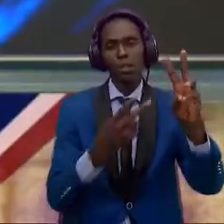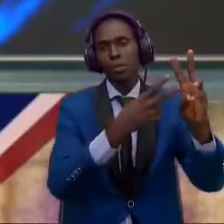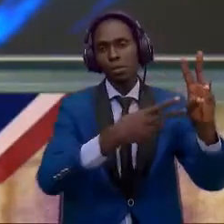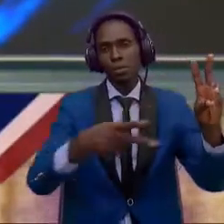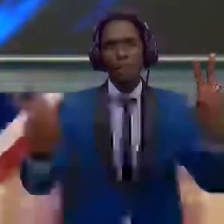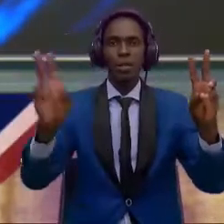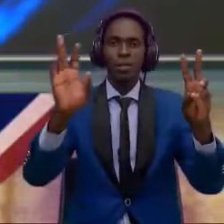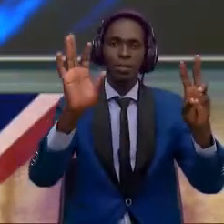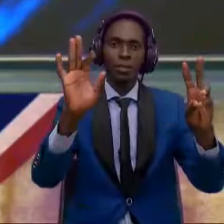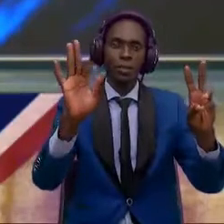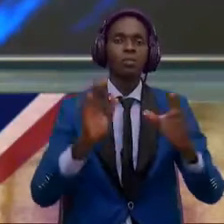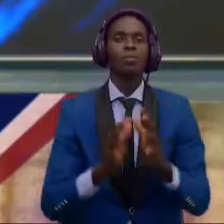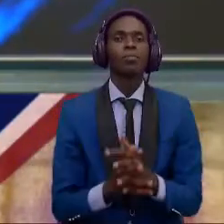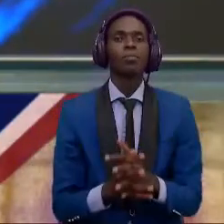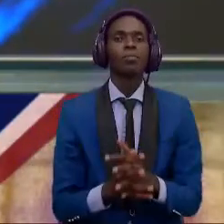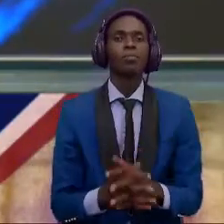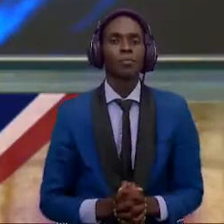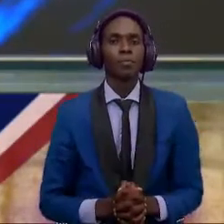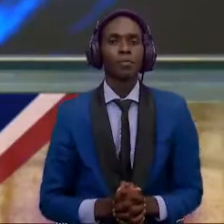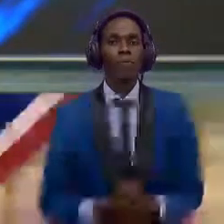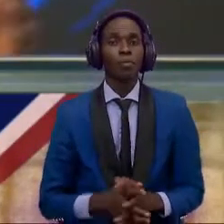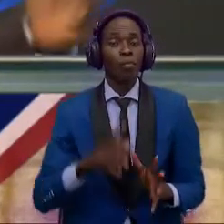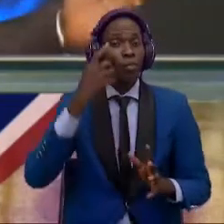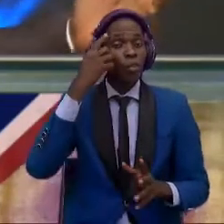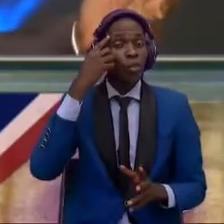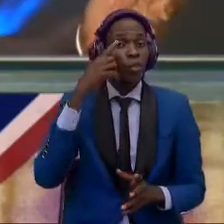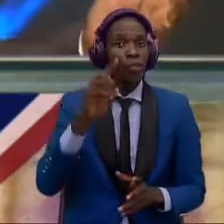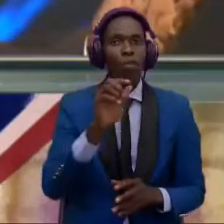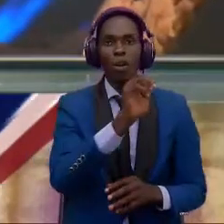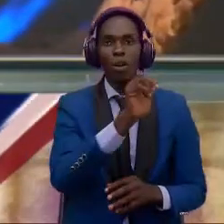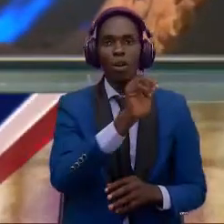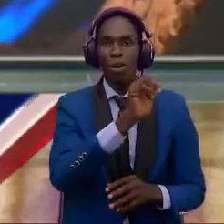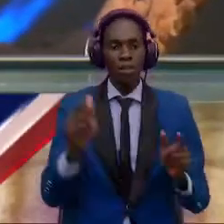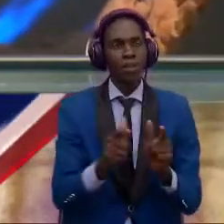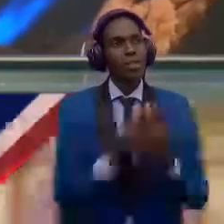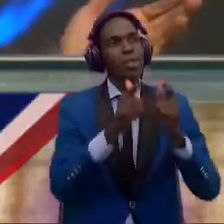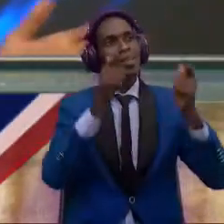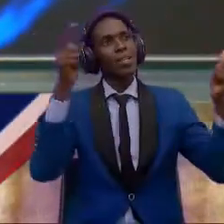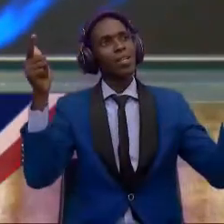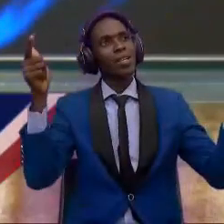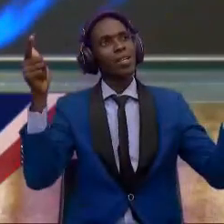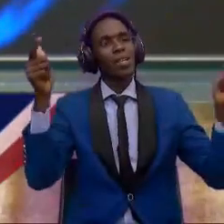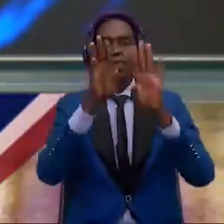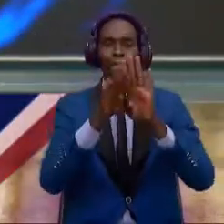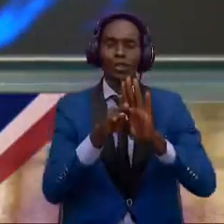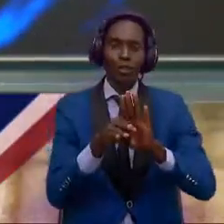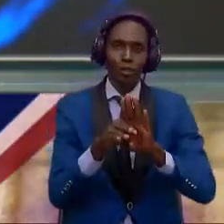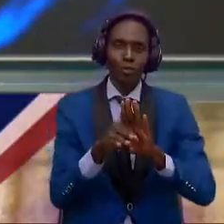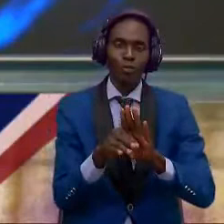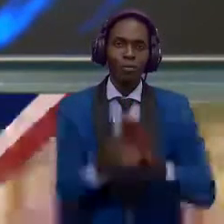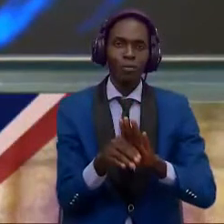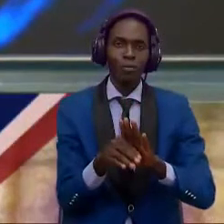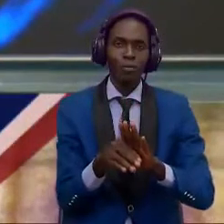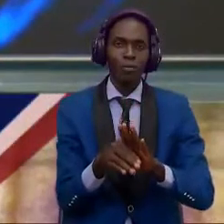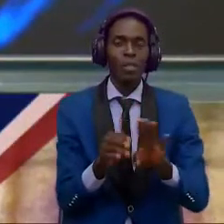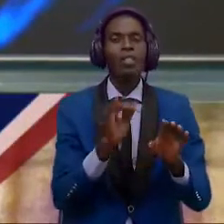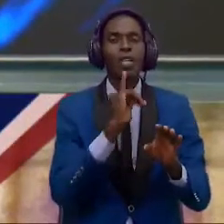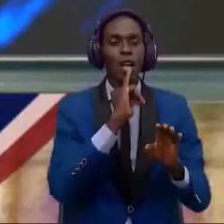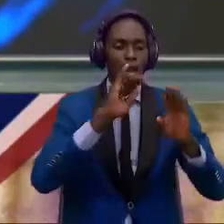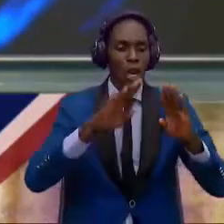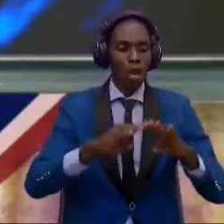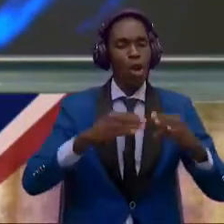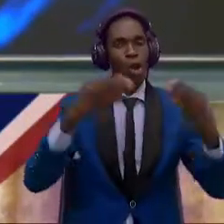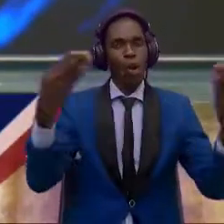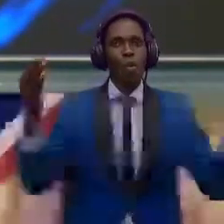chapter 16, verse 9. For a great door and effectual is